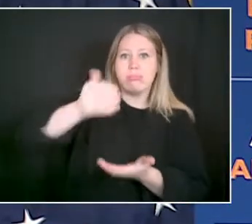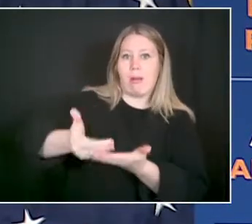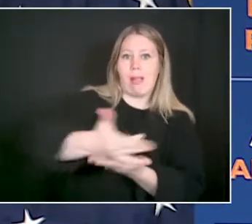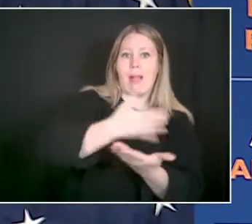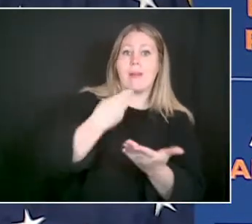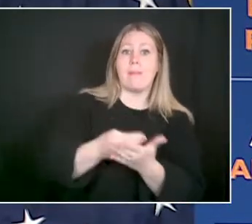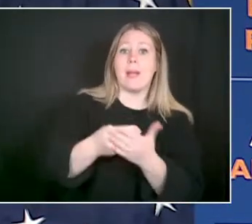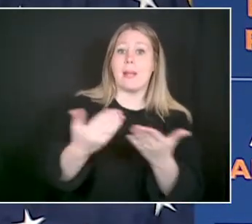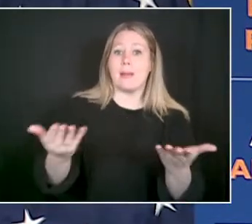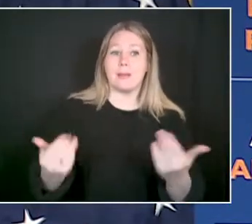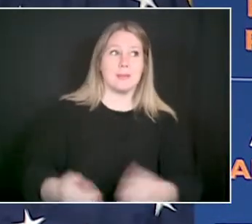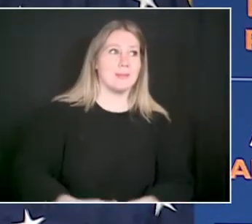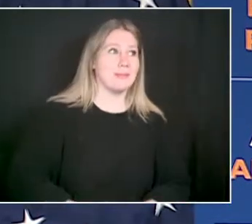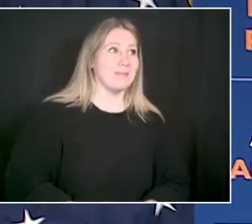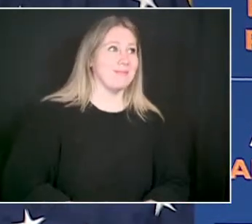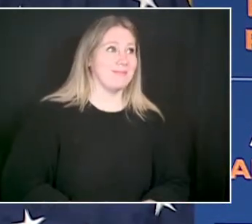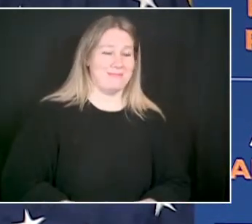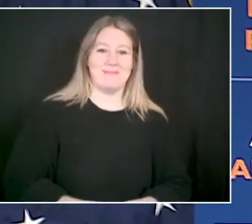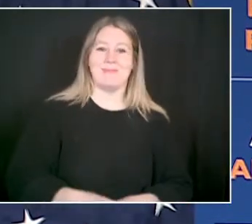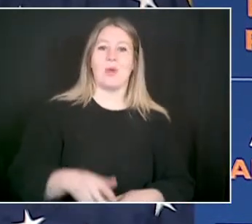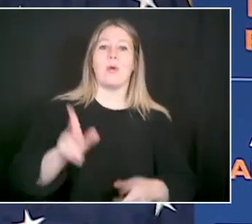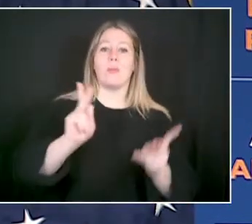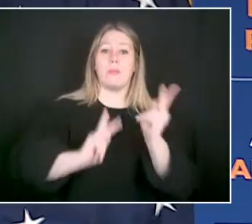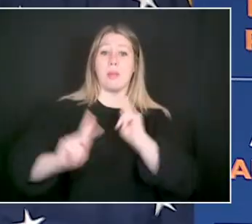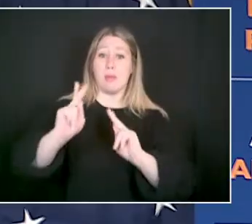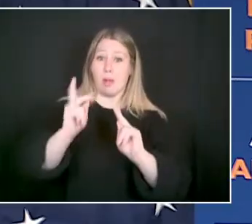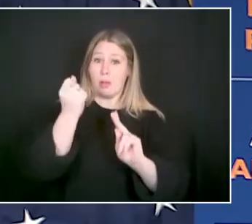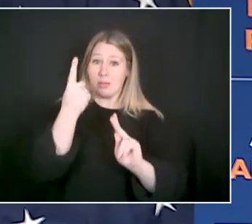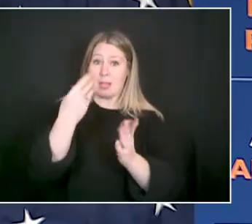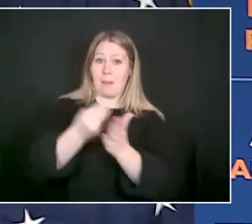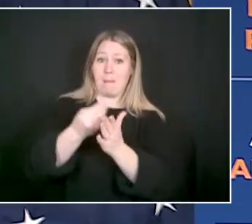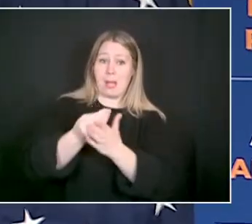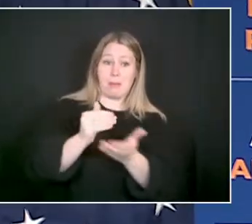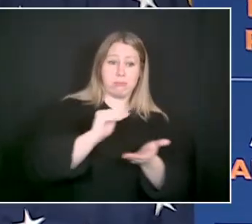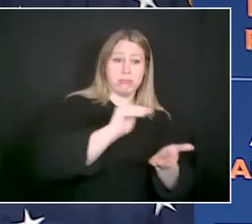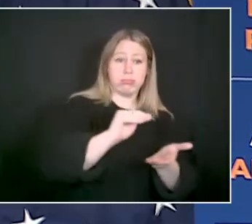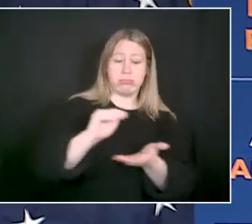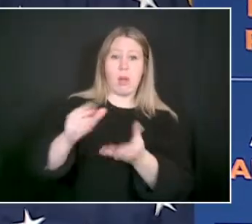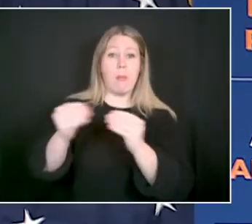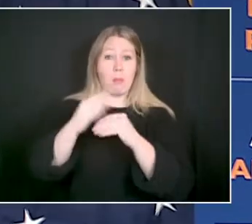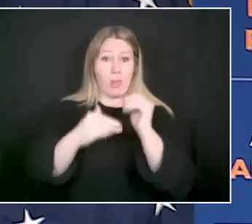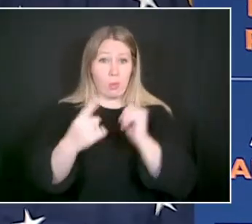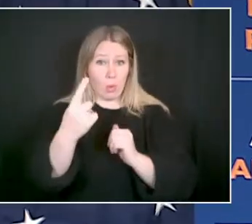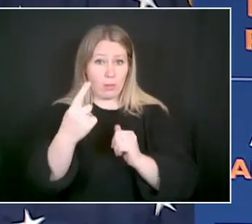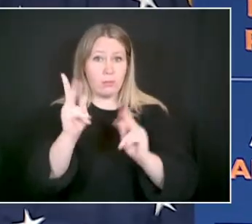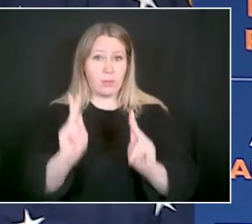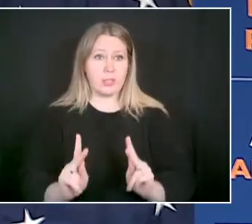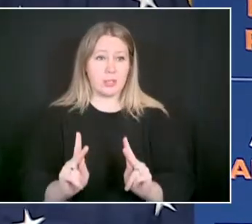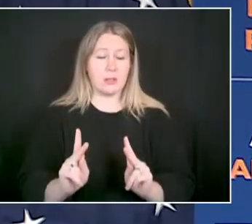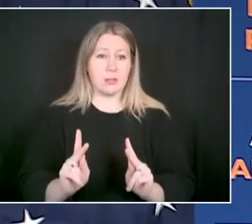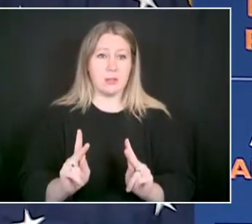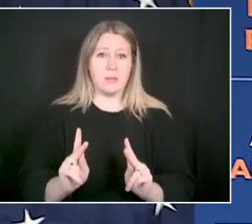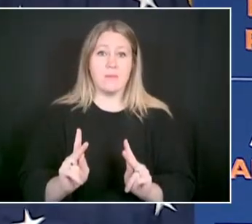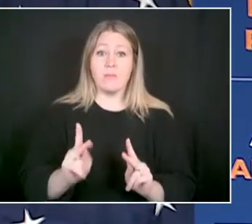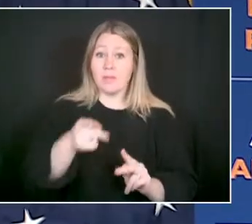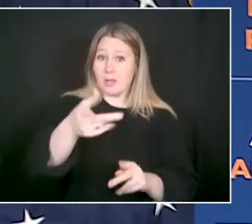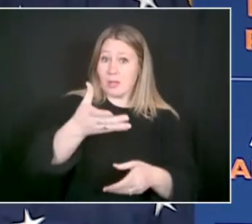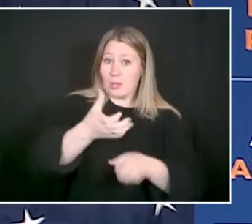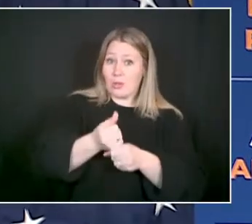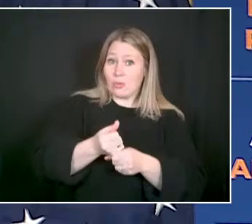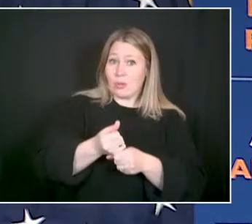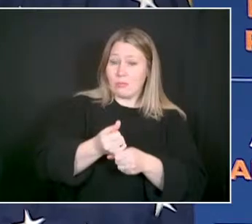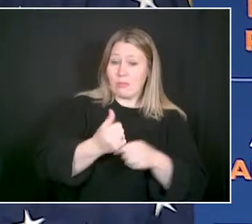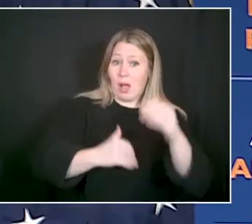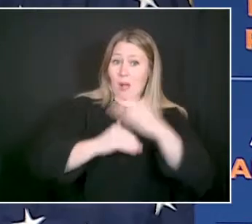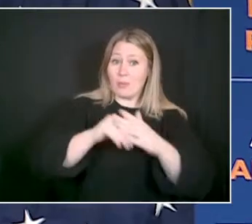people contribute to more than one candidate in the race. This is ranked choice voting. You get 5, so I'm surprised people are not donating to 5 candidates because you